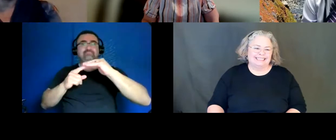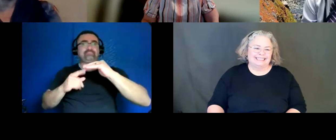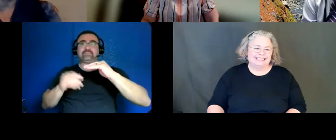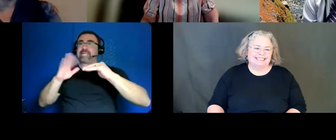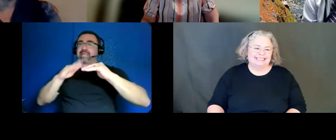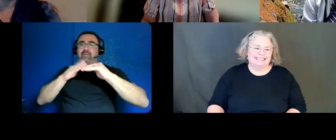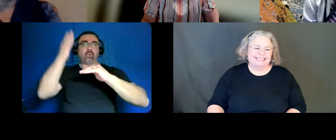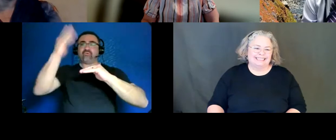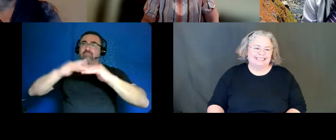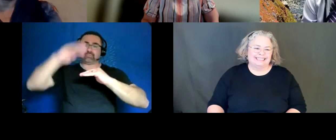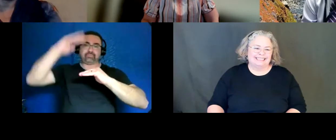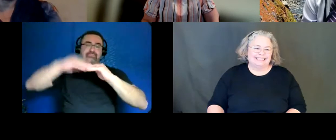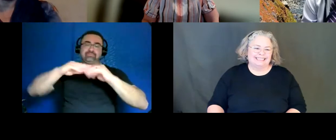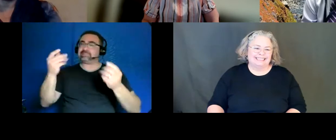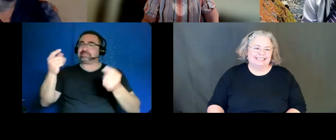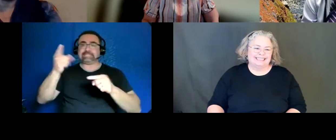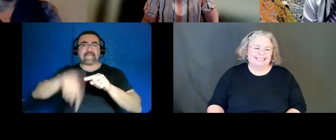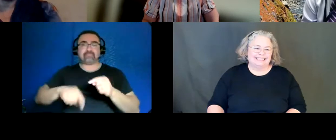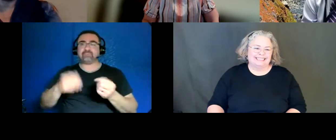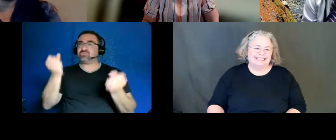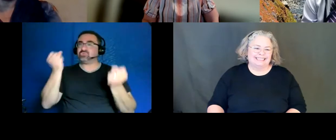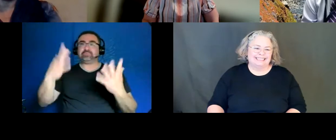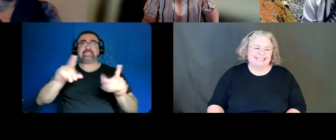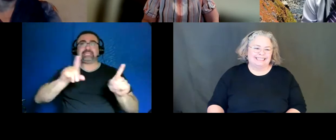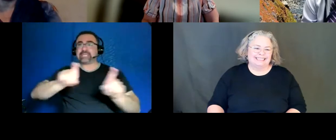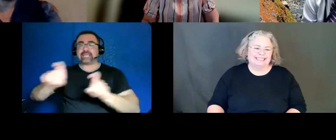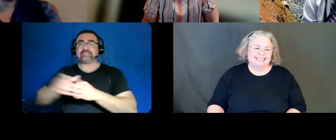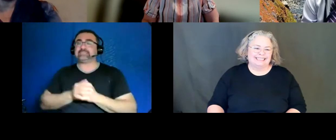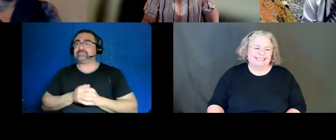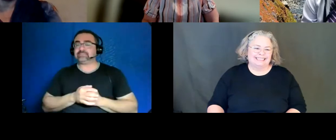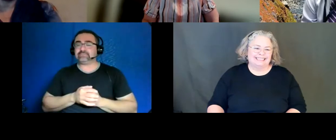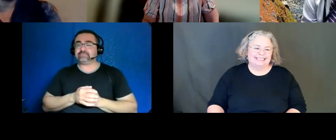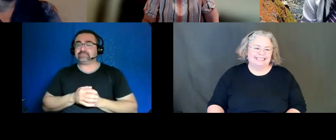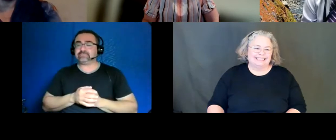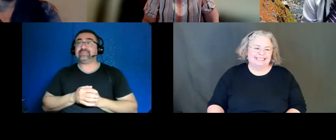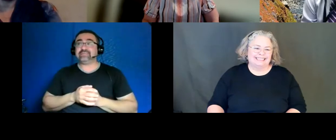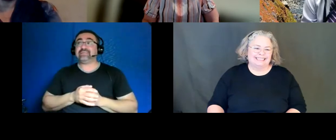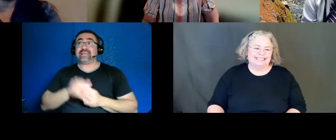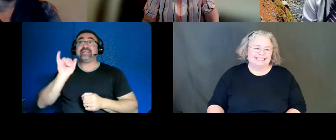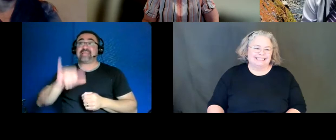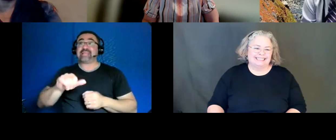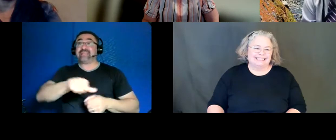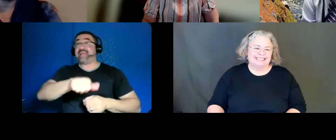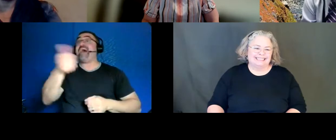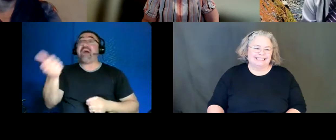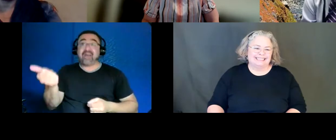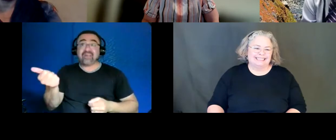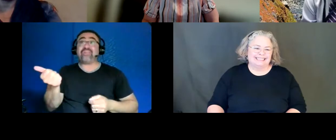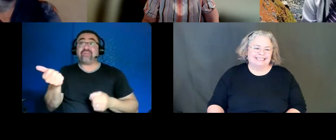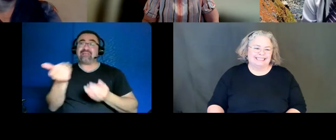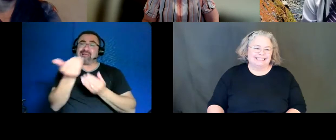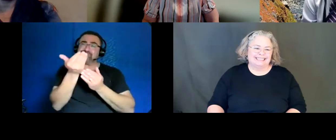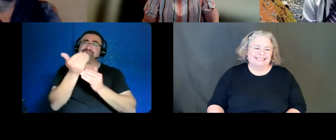more because there are too many tests. And I think that's another constraint